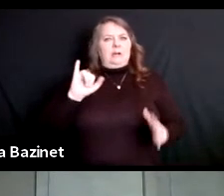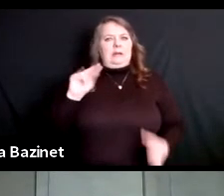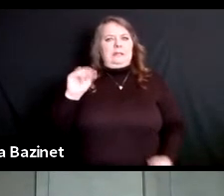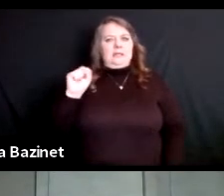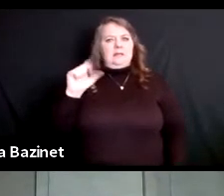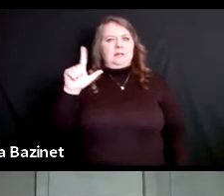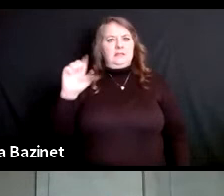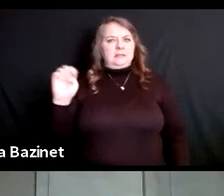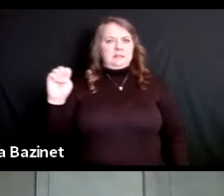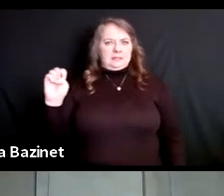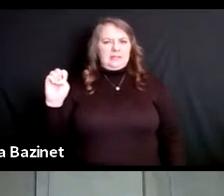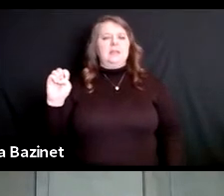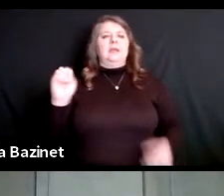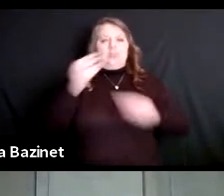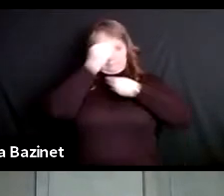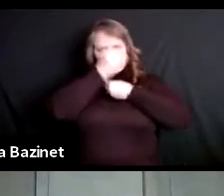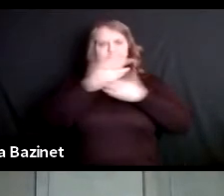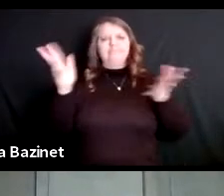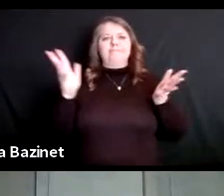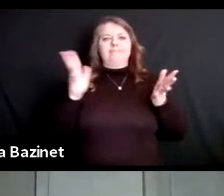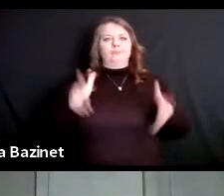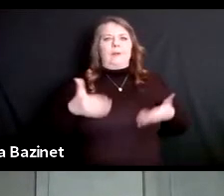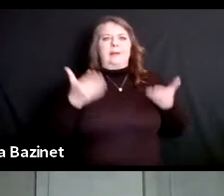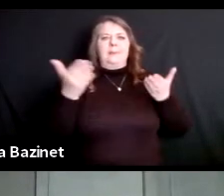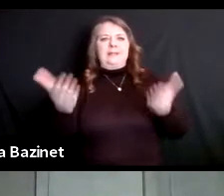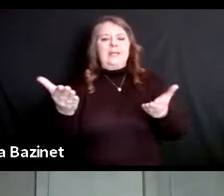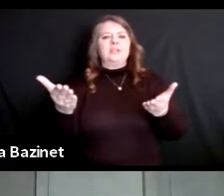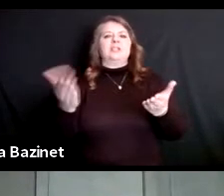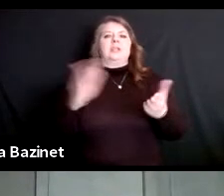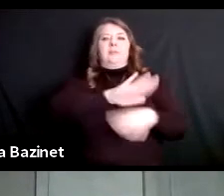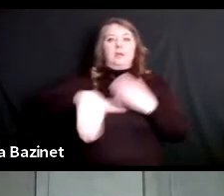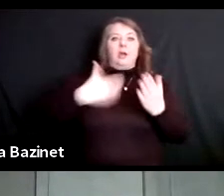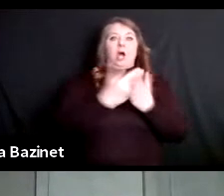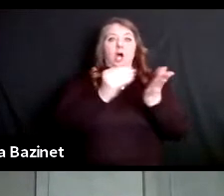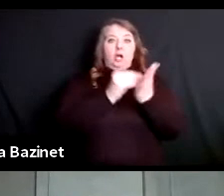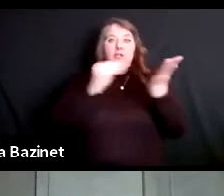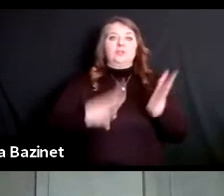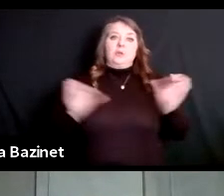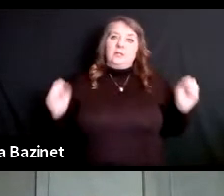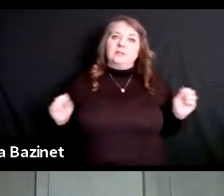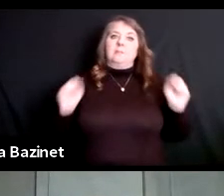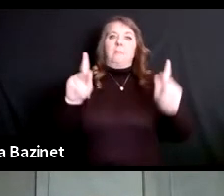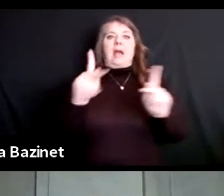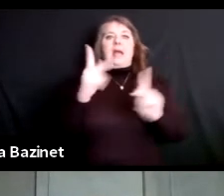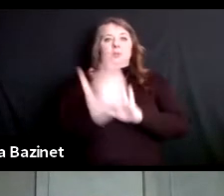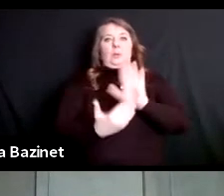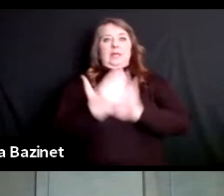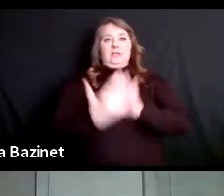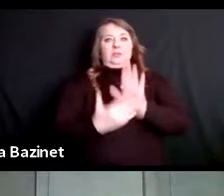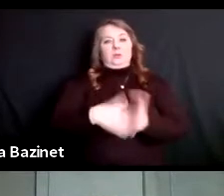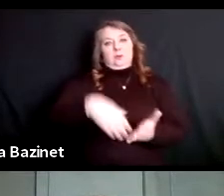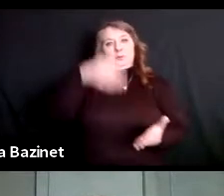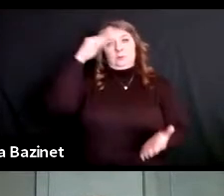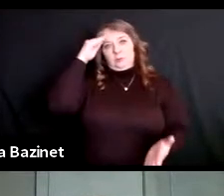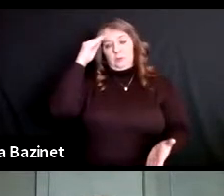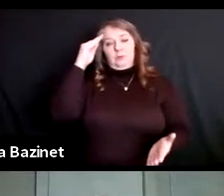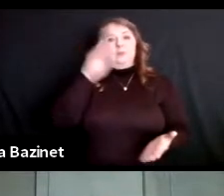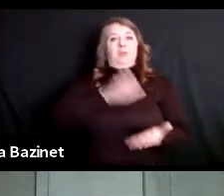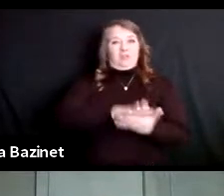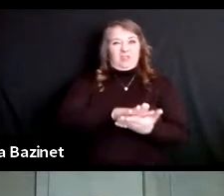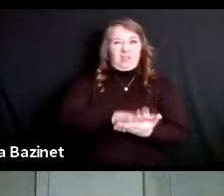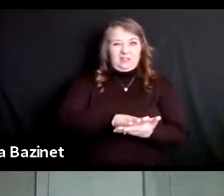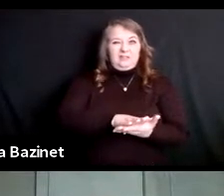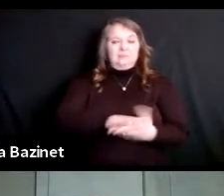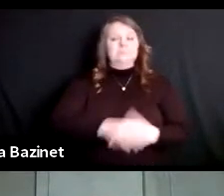out his recommendation that all students return to in-person learning